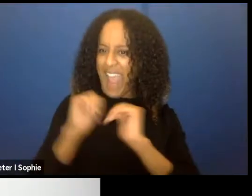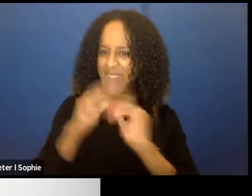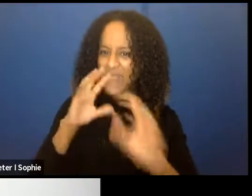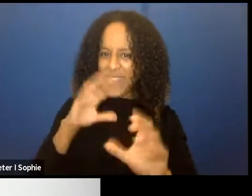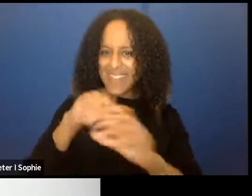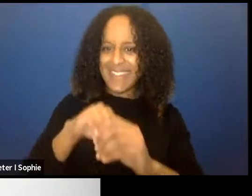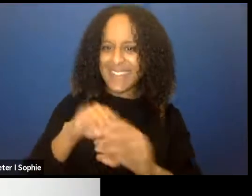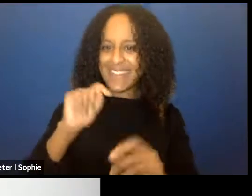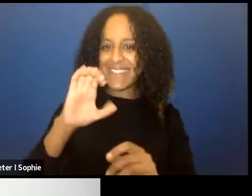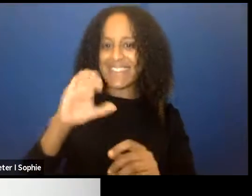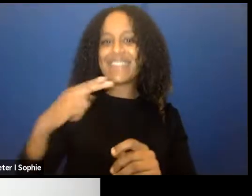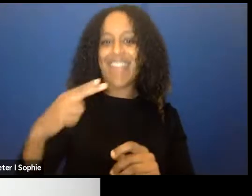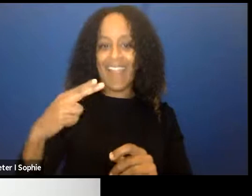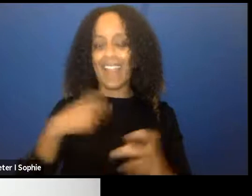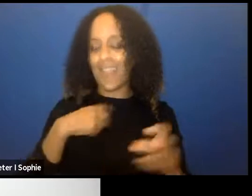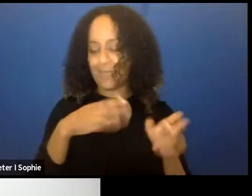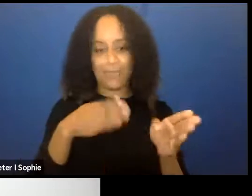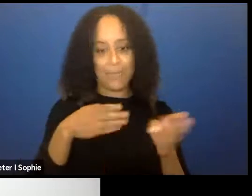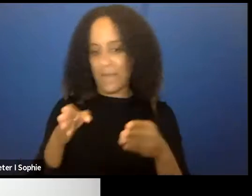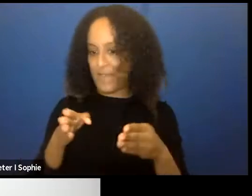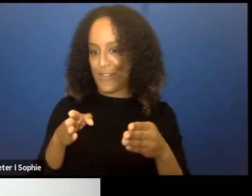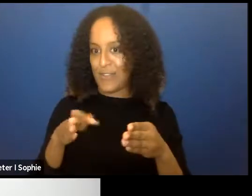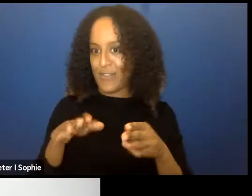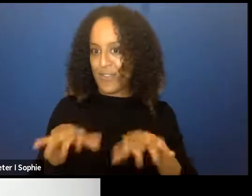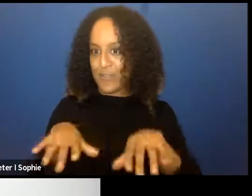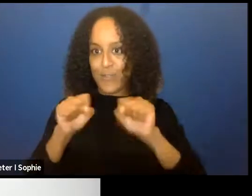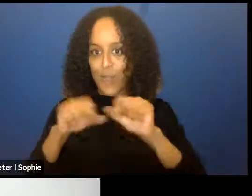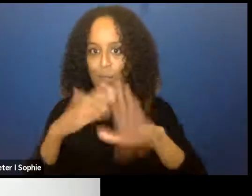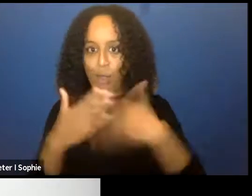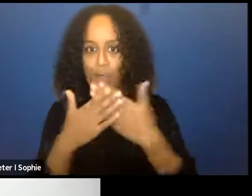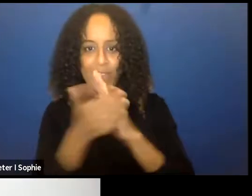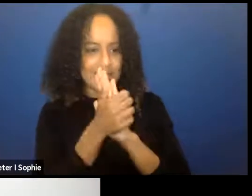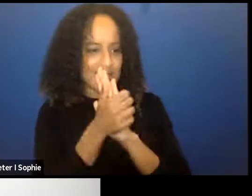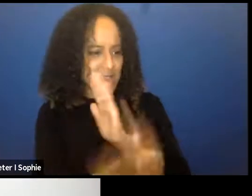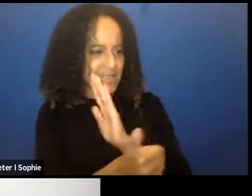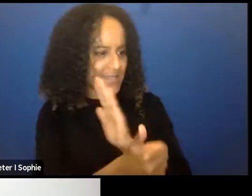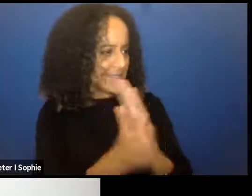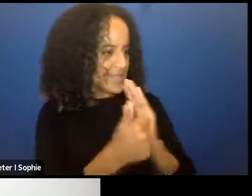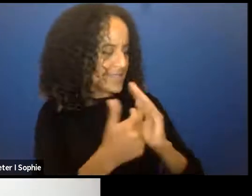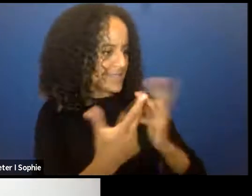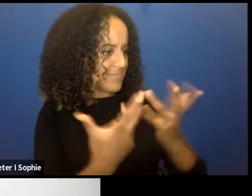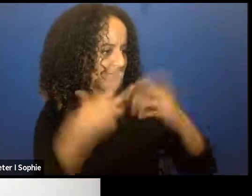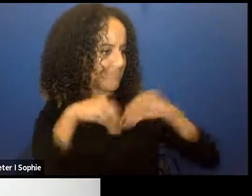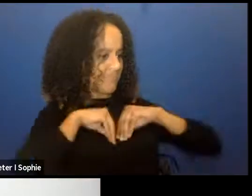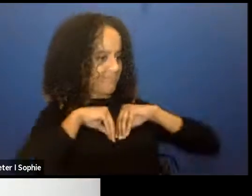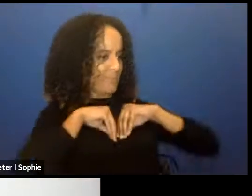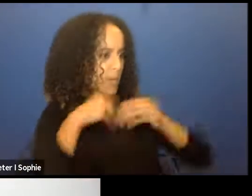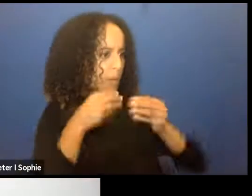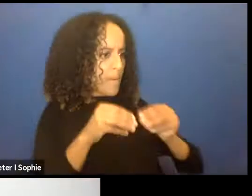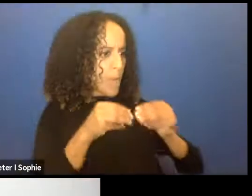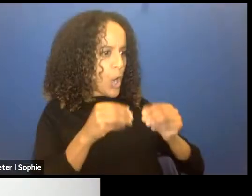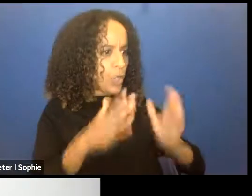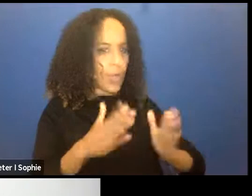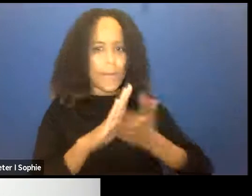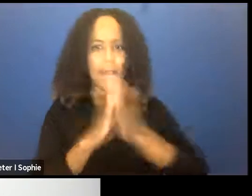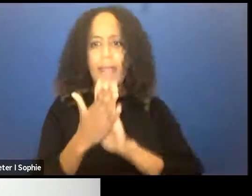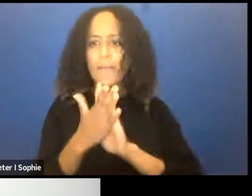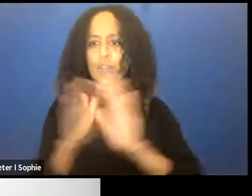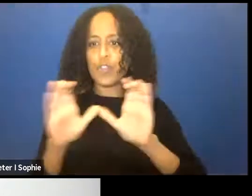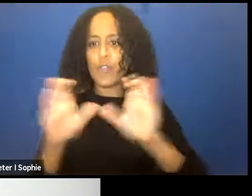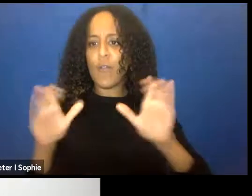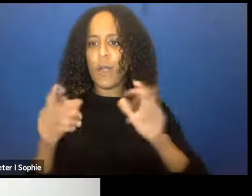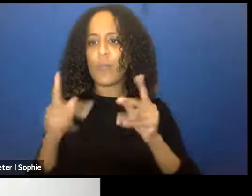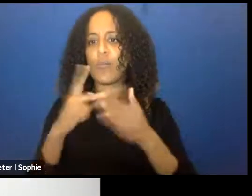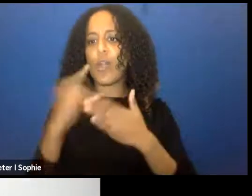And I pivoted and took all the skills that I had as a marketer, became a certified project